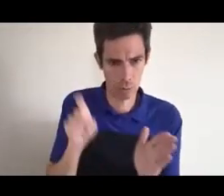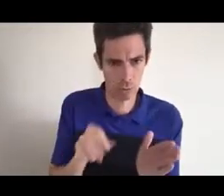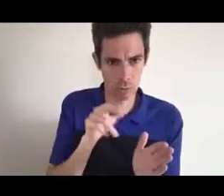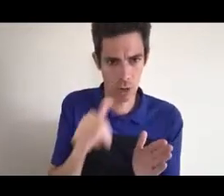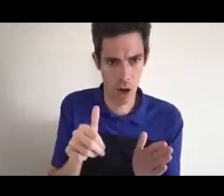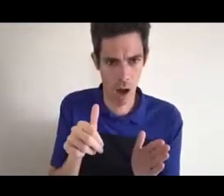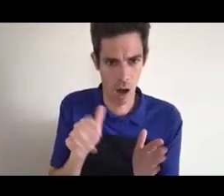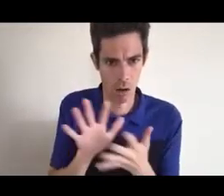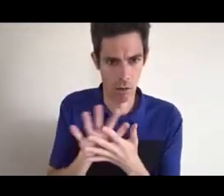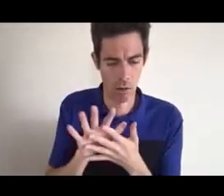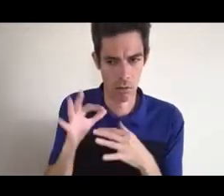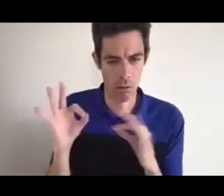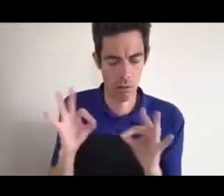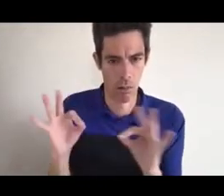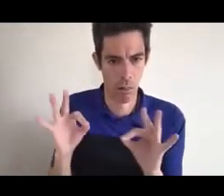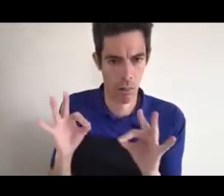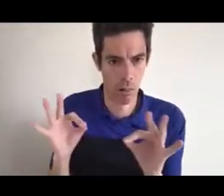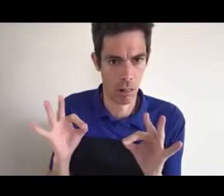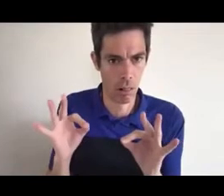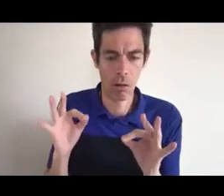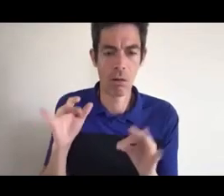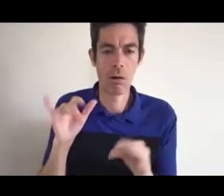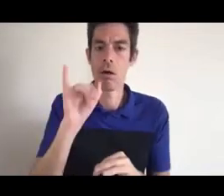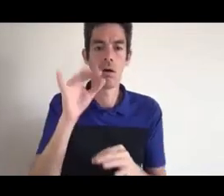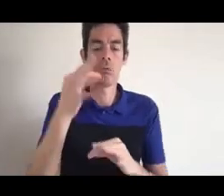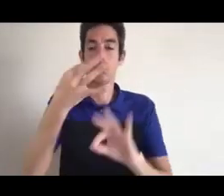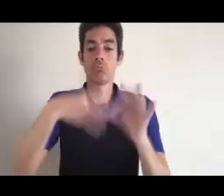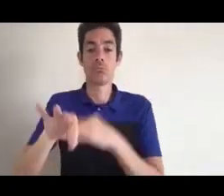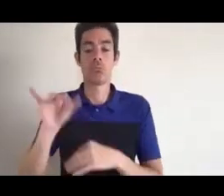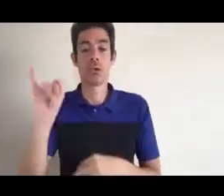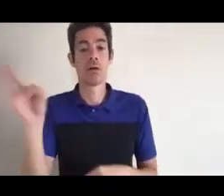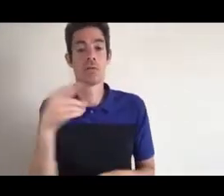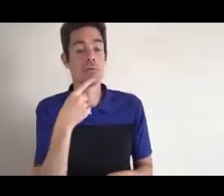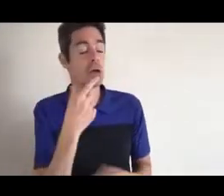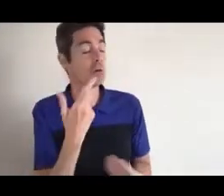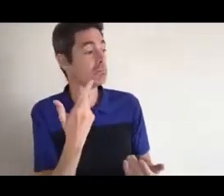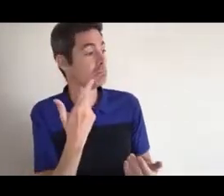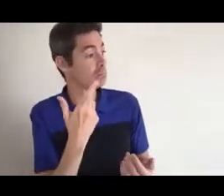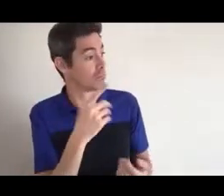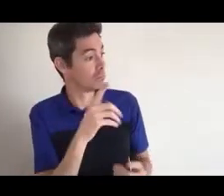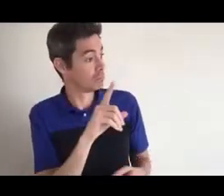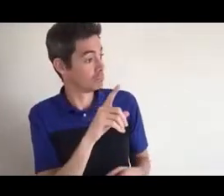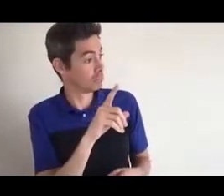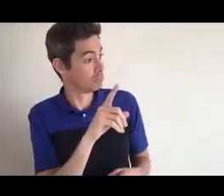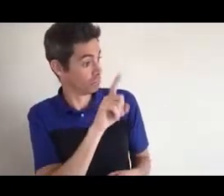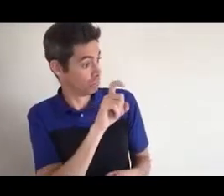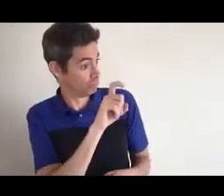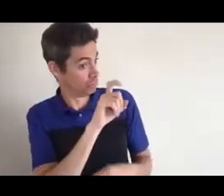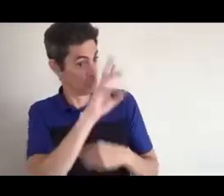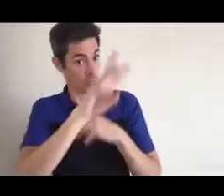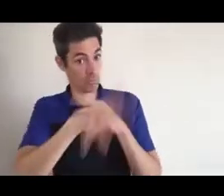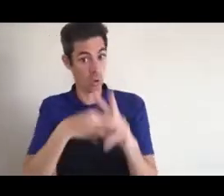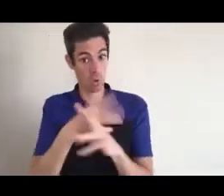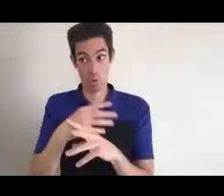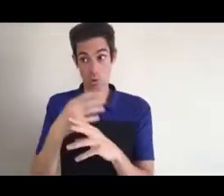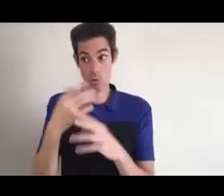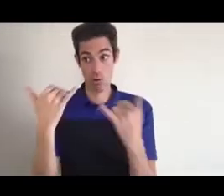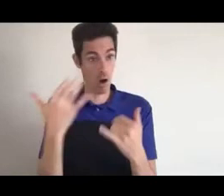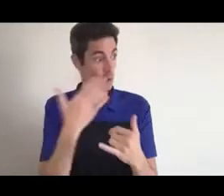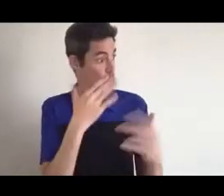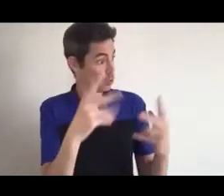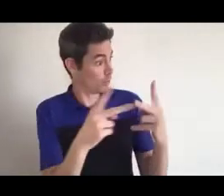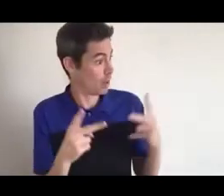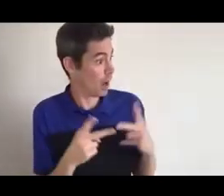be unsure if they were asking a question or not. It would be unclear to me. Instead, if they said,